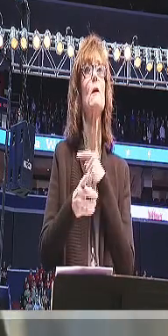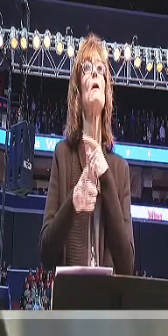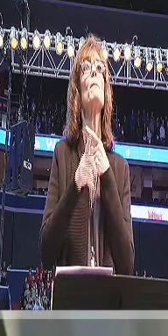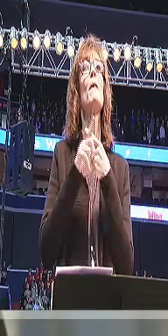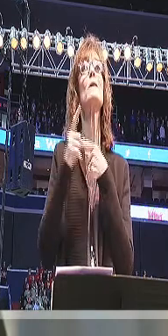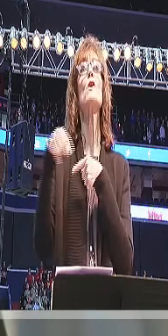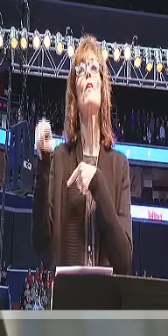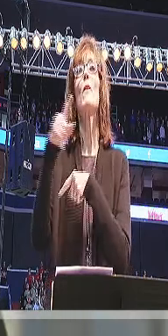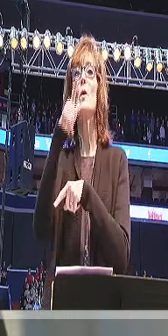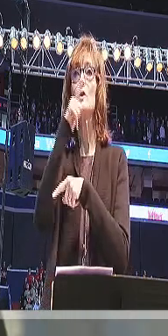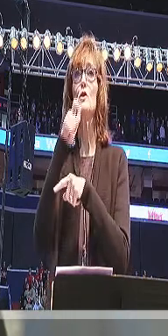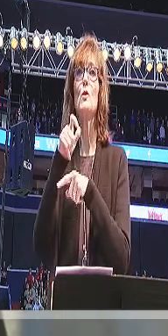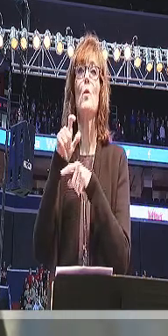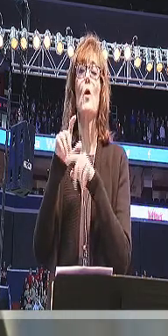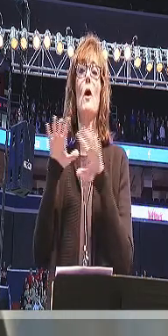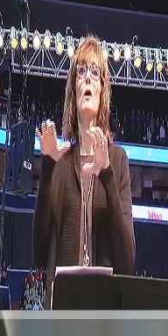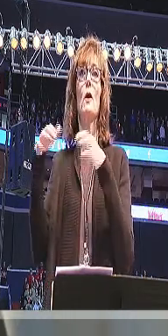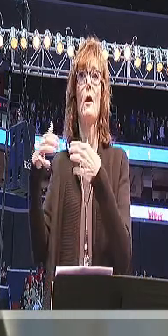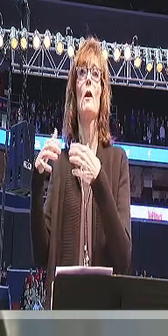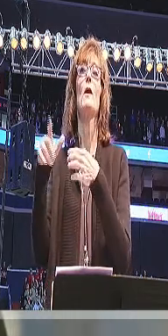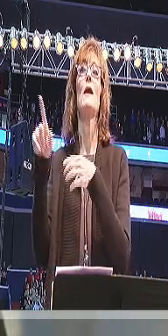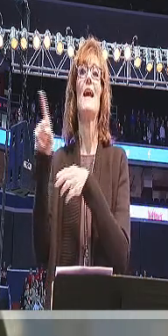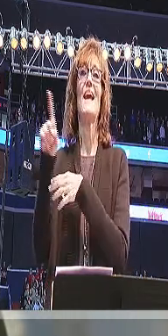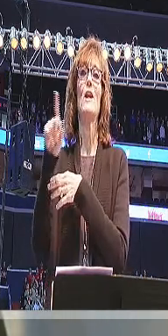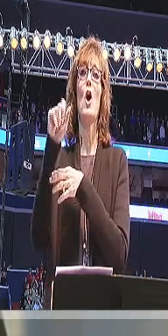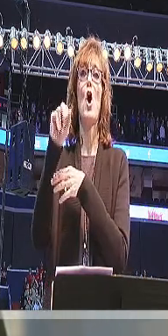morning in the Diocese of Arlington.